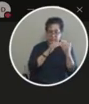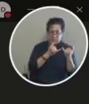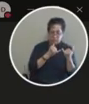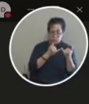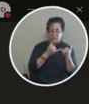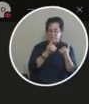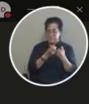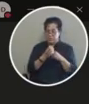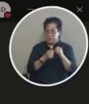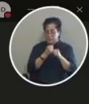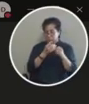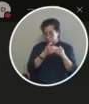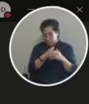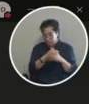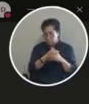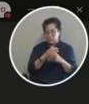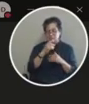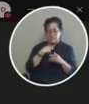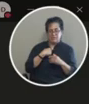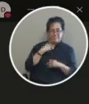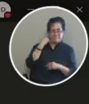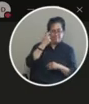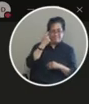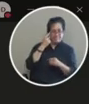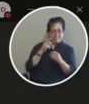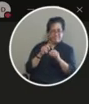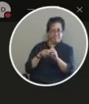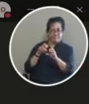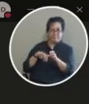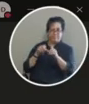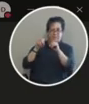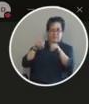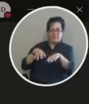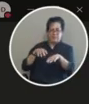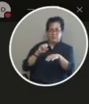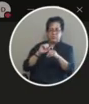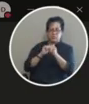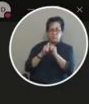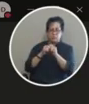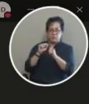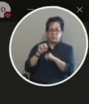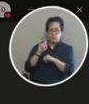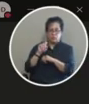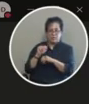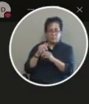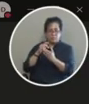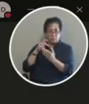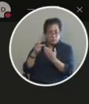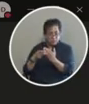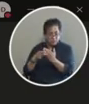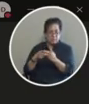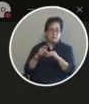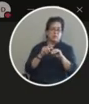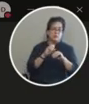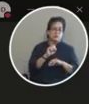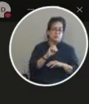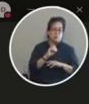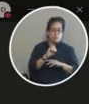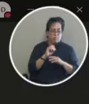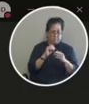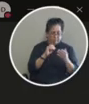years to come have compelled me to reconsider and to abandon the Sports Arena project. In order to take into account